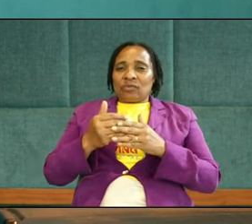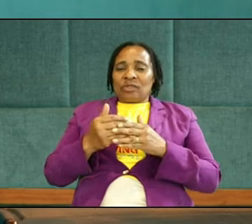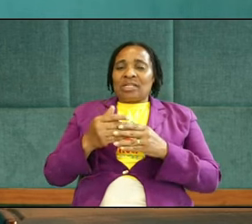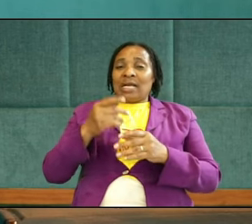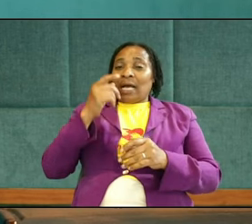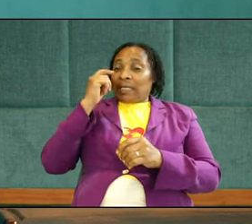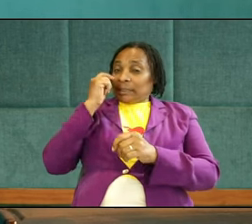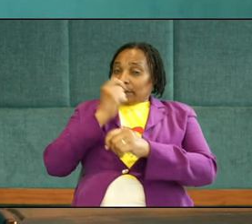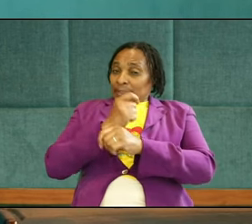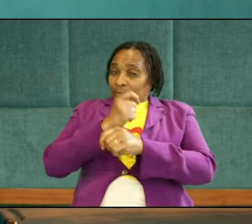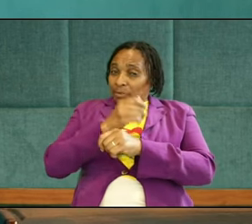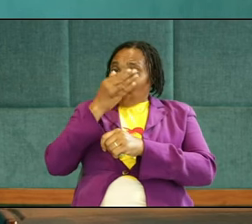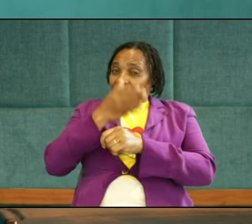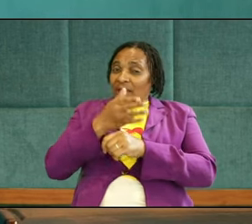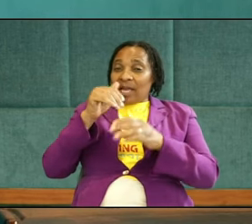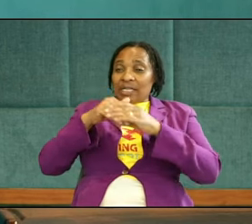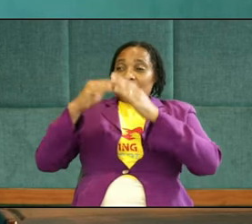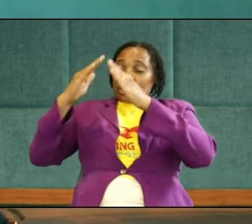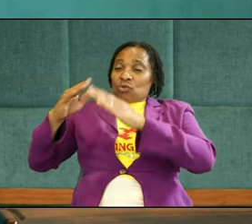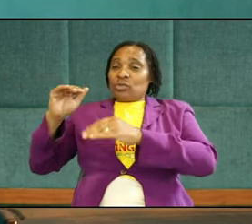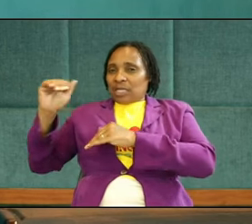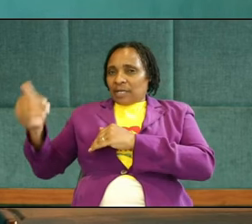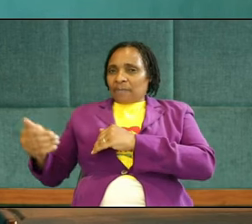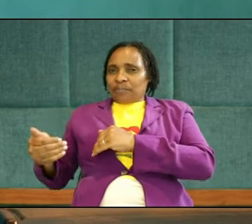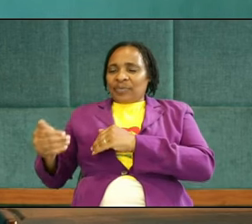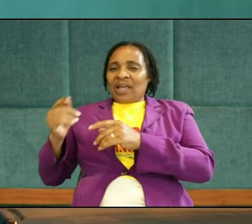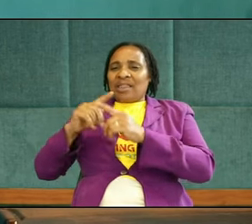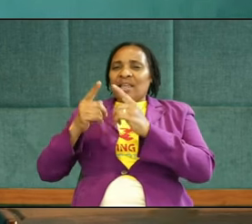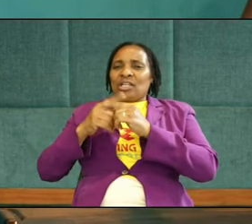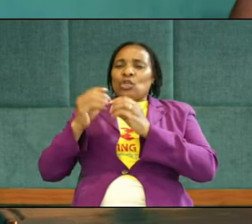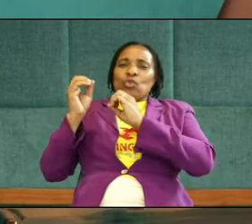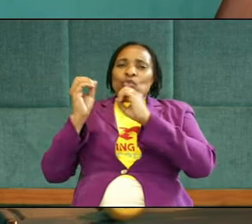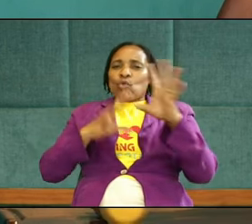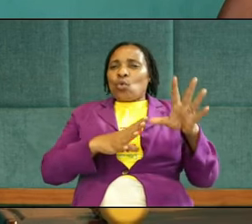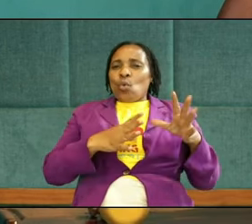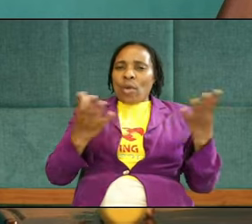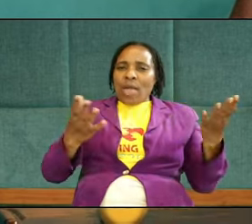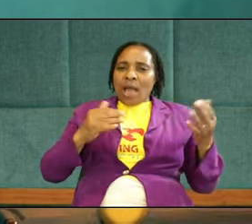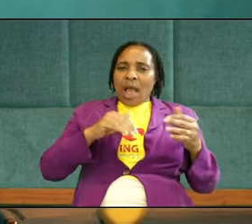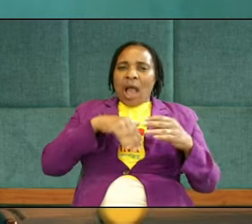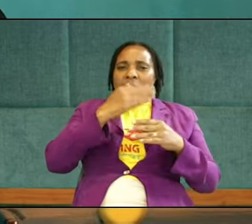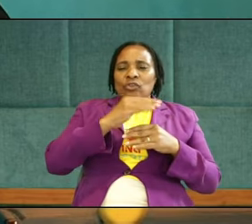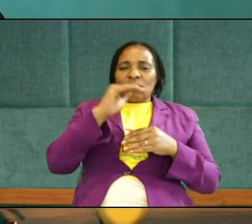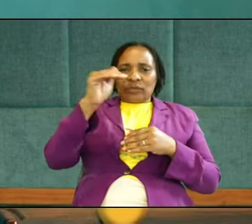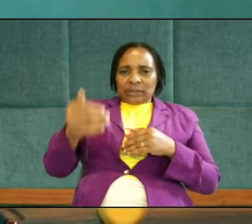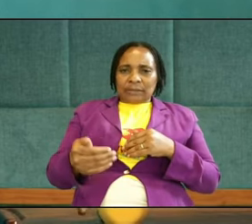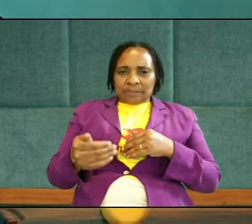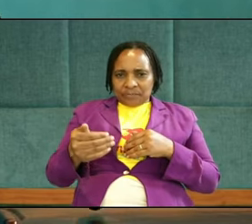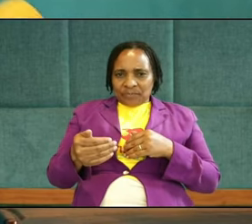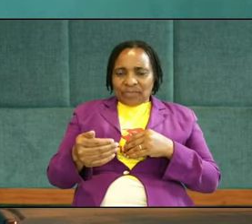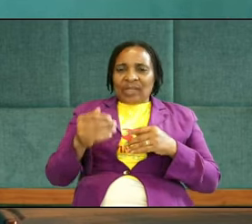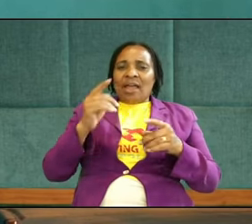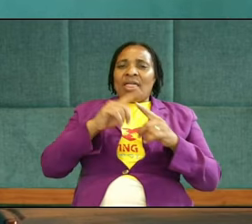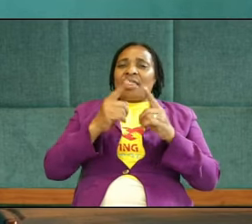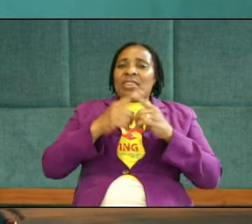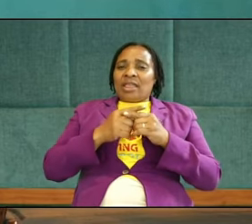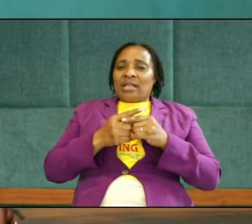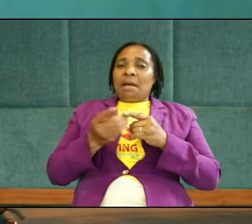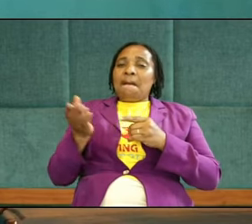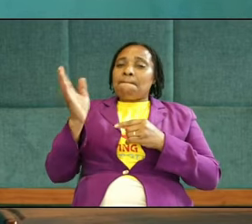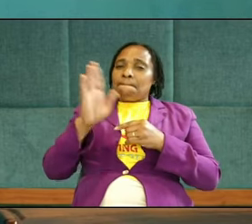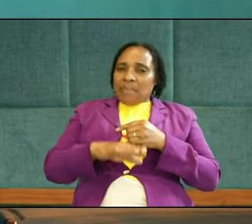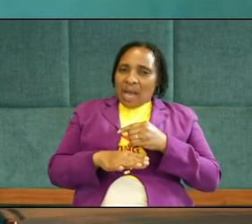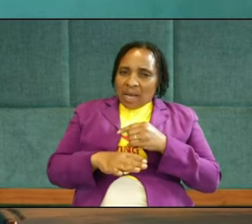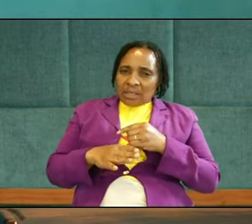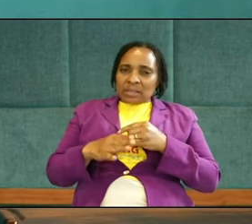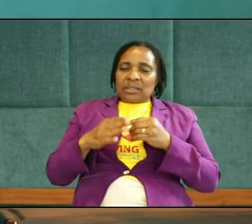on the temple hill and in Jerusalem. And then he threw them out of the city. Then he restored the altar